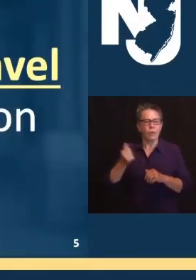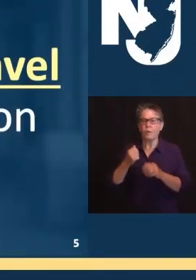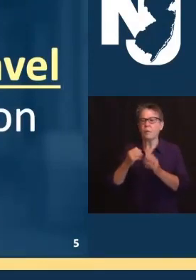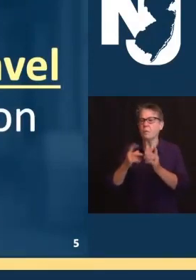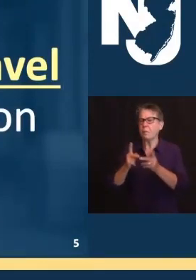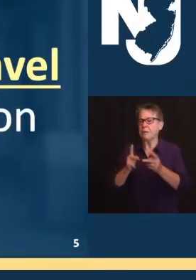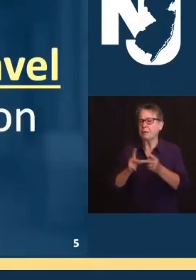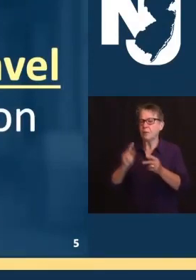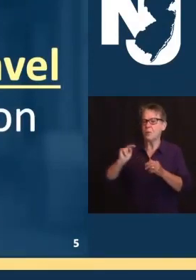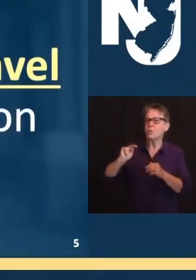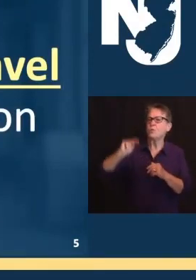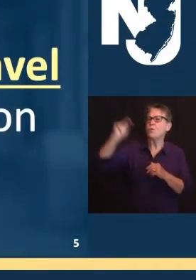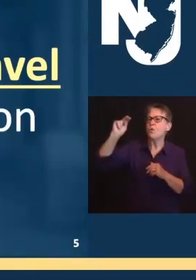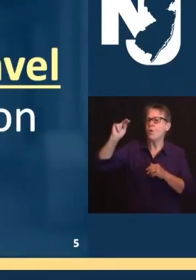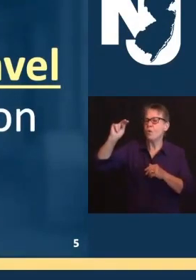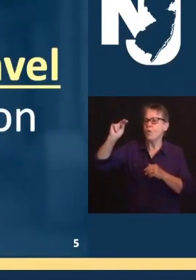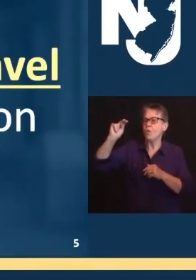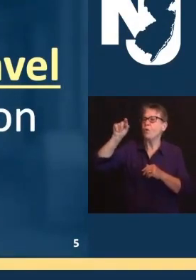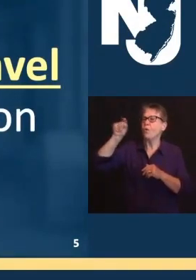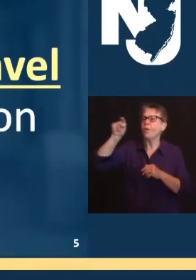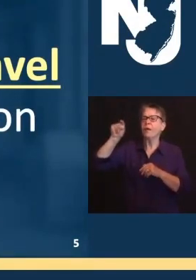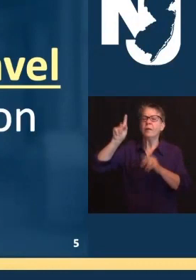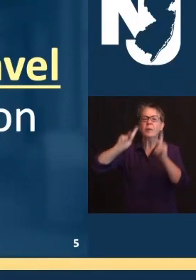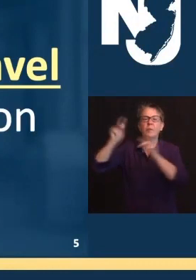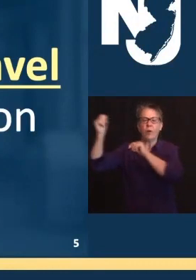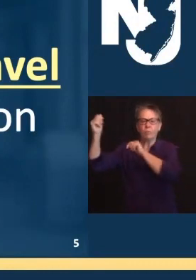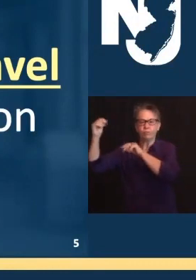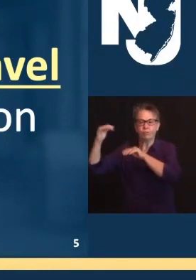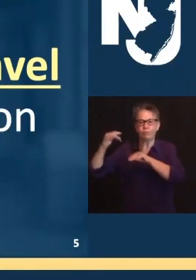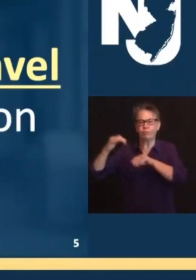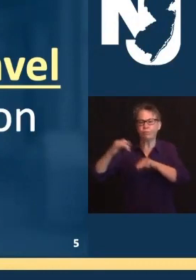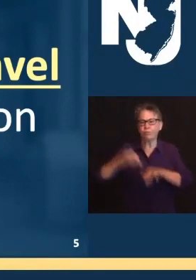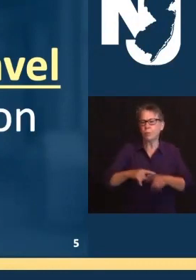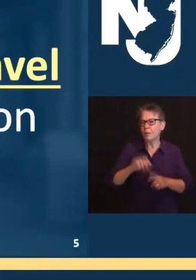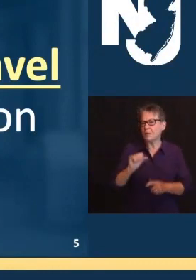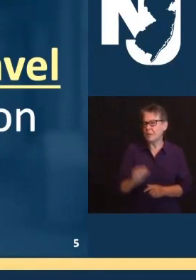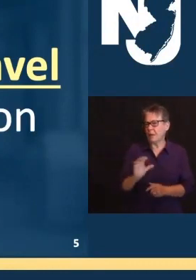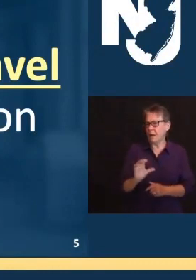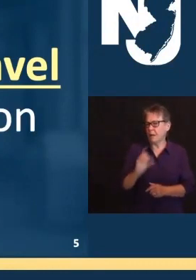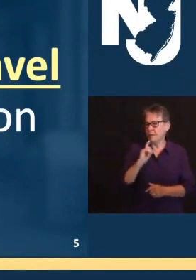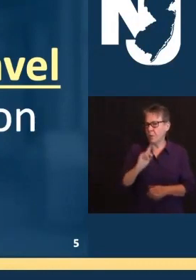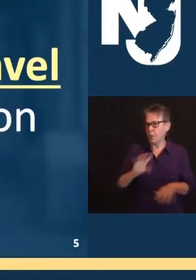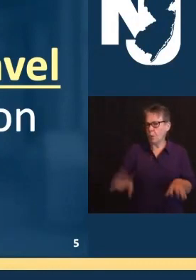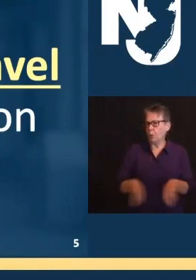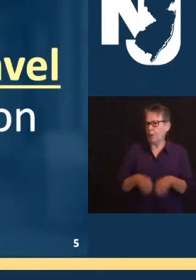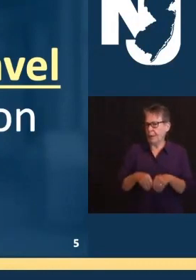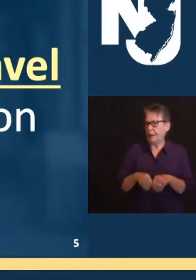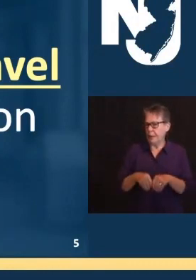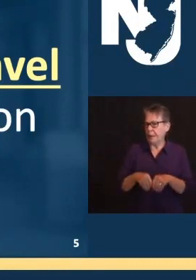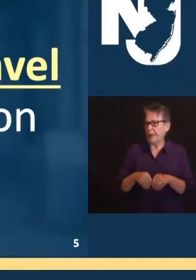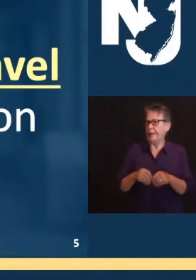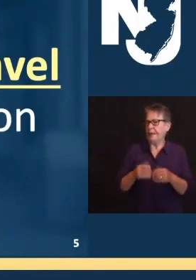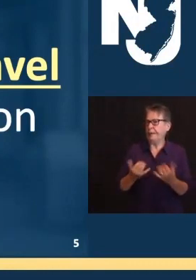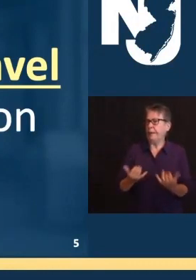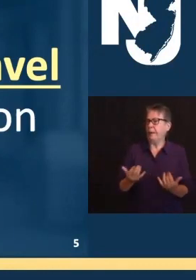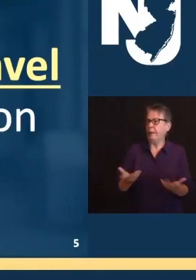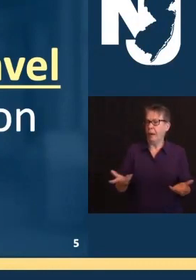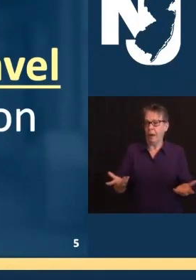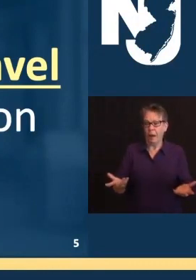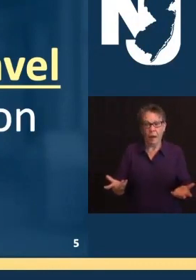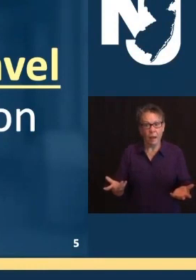Carolina. We need to be smarter and we need to work harder. Our 14-day self-quarantine advisory for those who have come